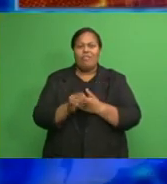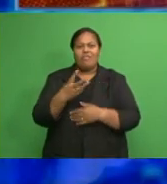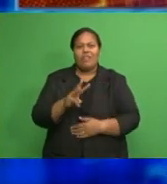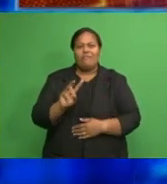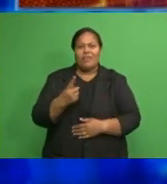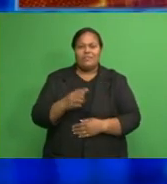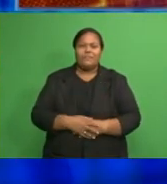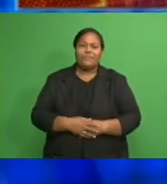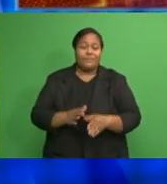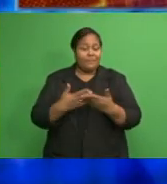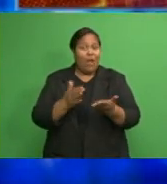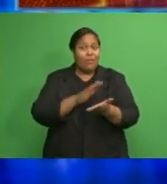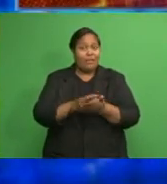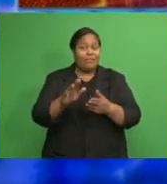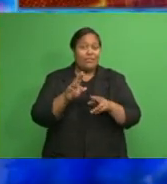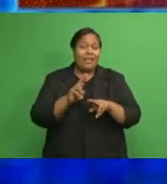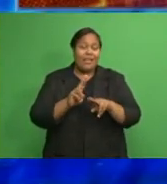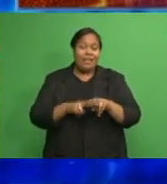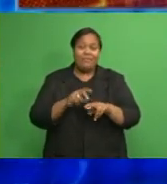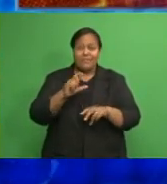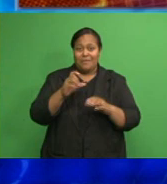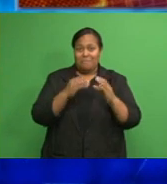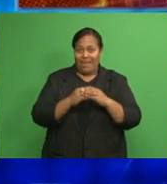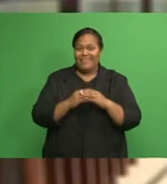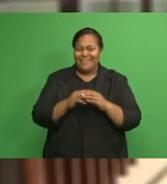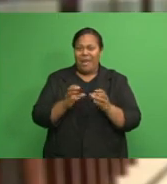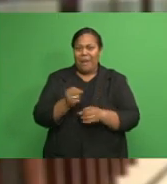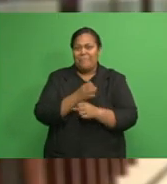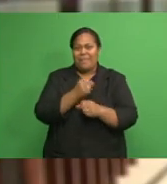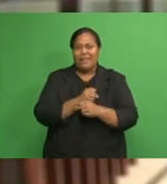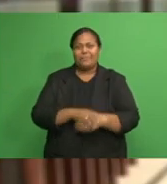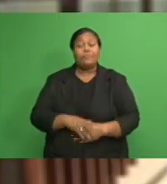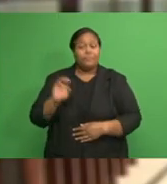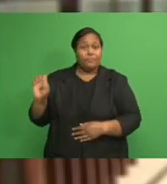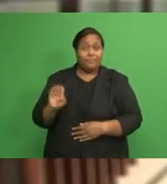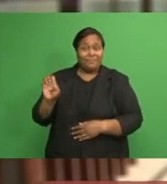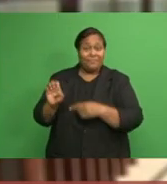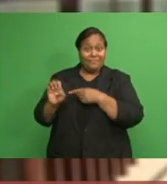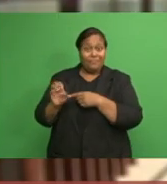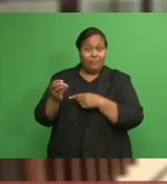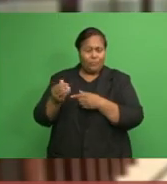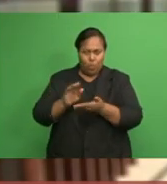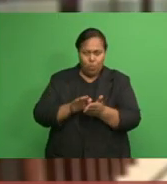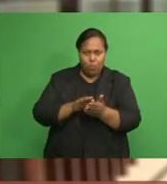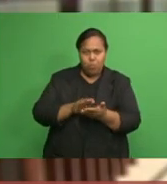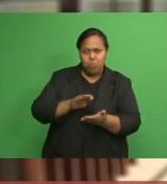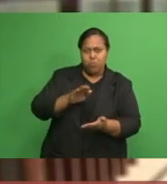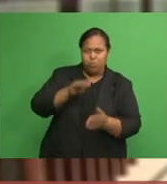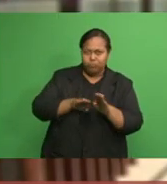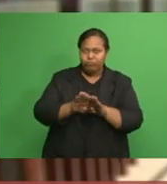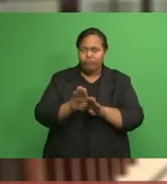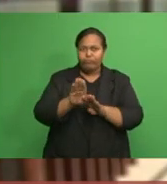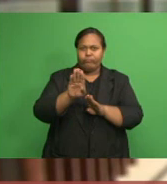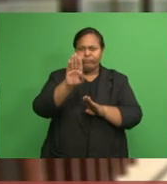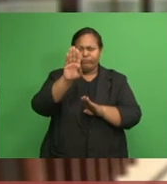Sharon from HFC Bank is here with the latest from the money market. The euro rose to its highest in more than 4 months against the US